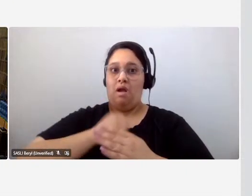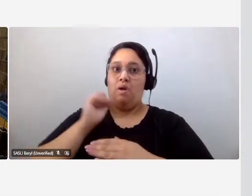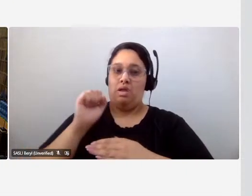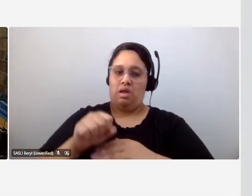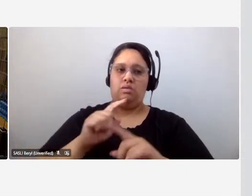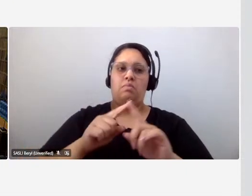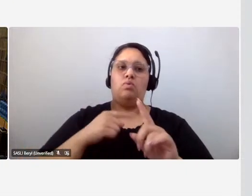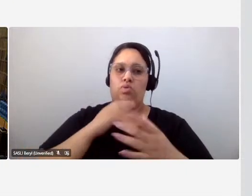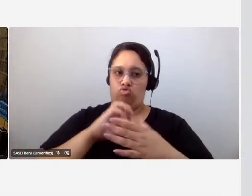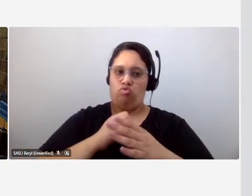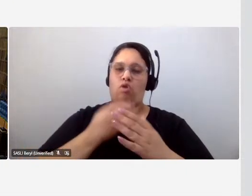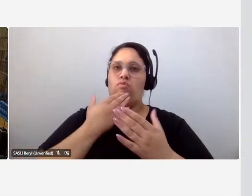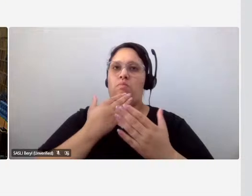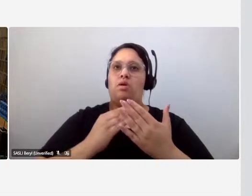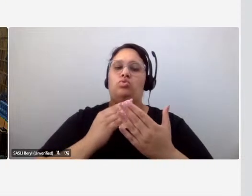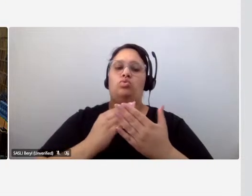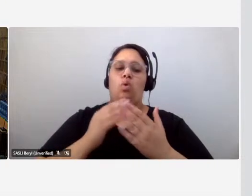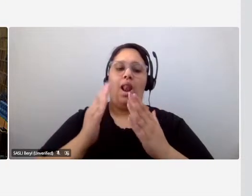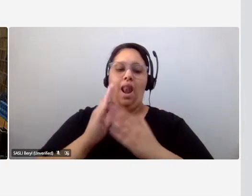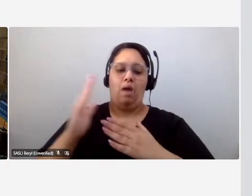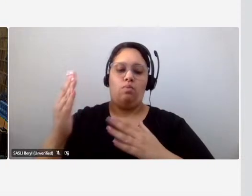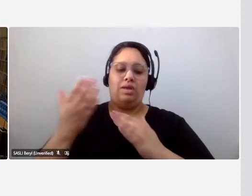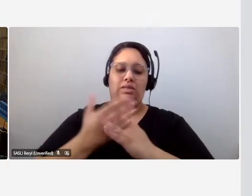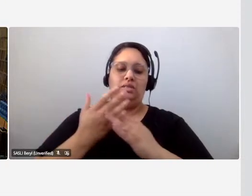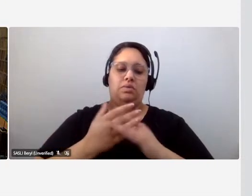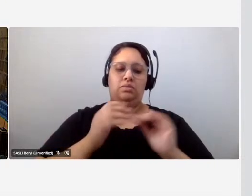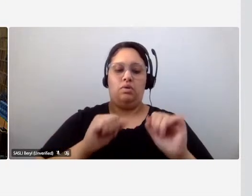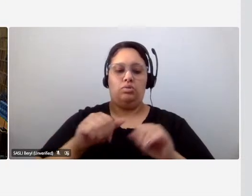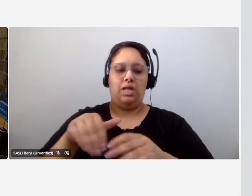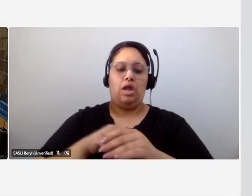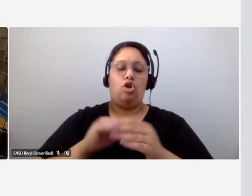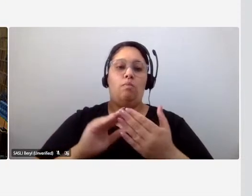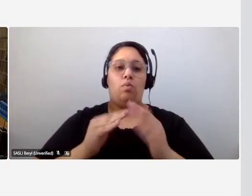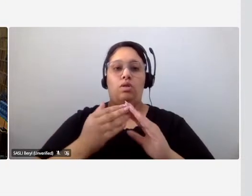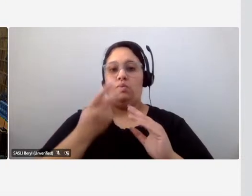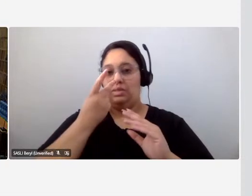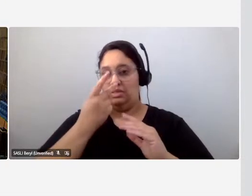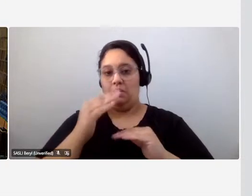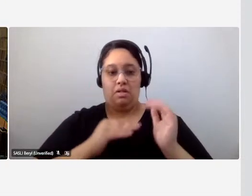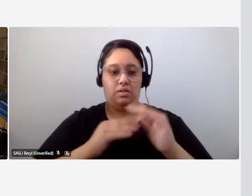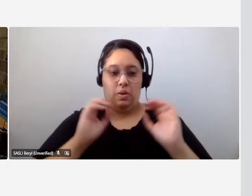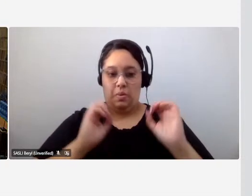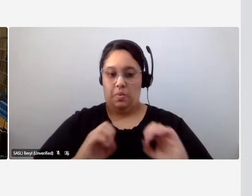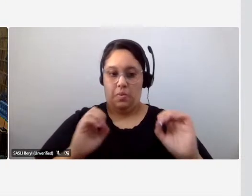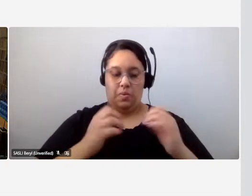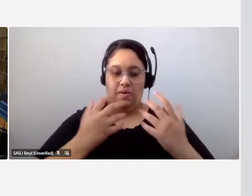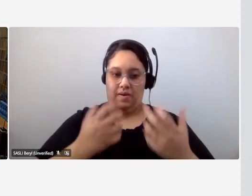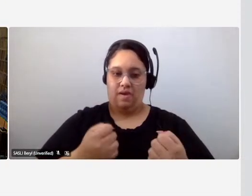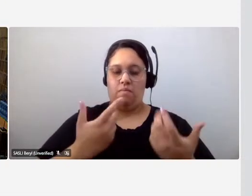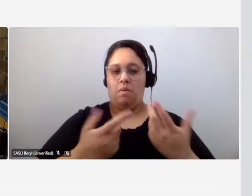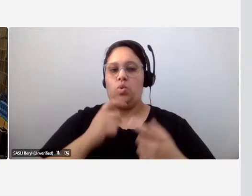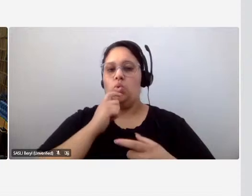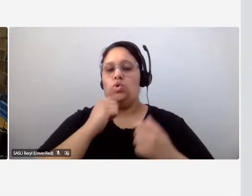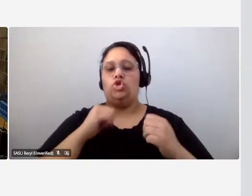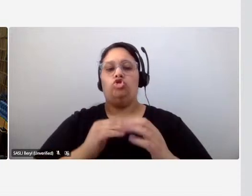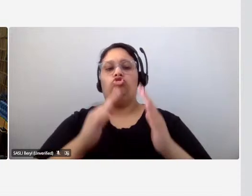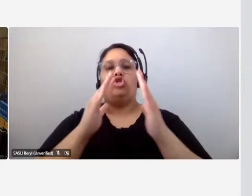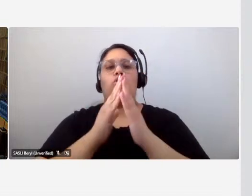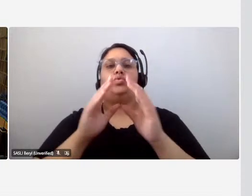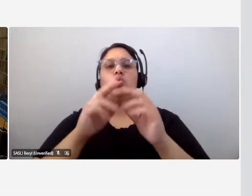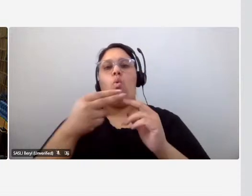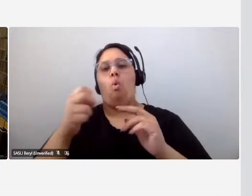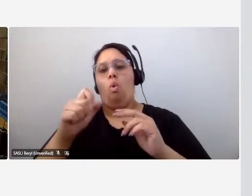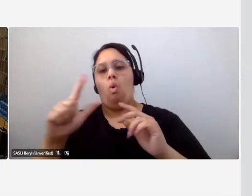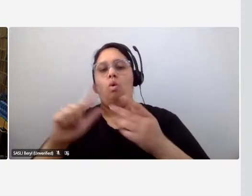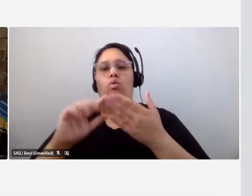we try and make our libraries as accessible as possible. In communities where we don't have buildings, we might use church halls or community